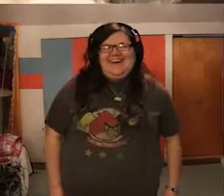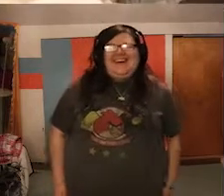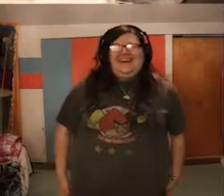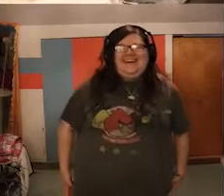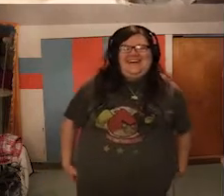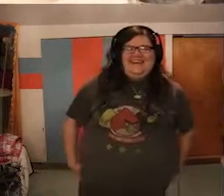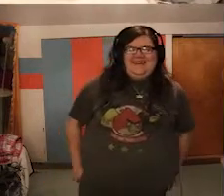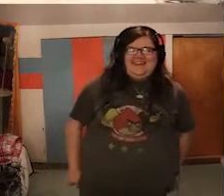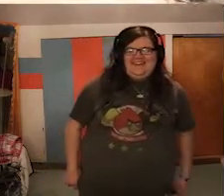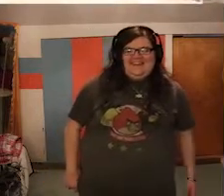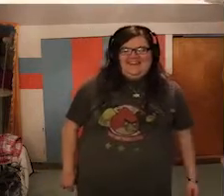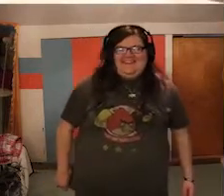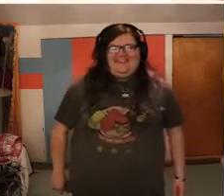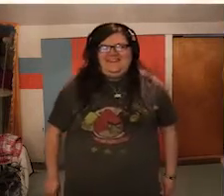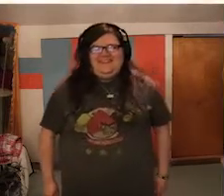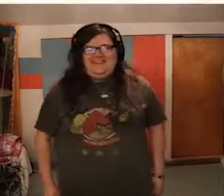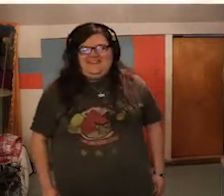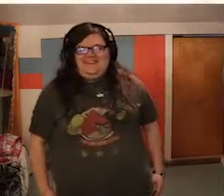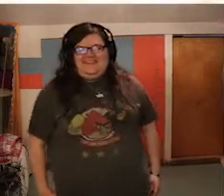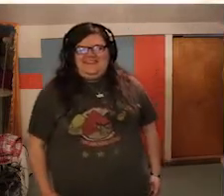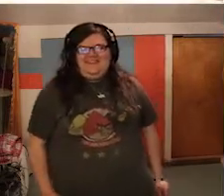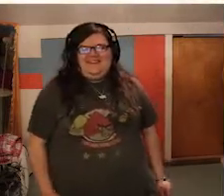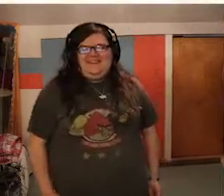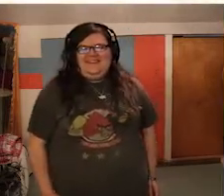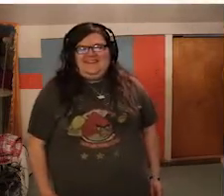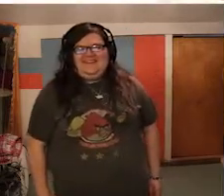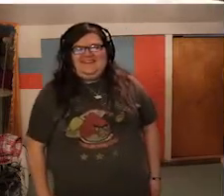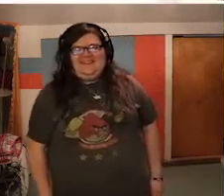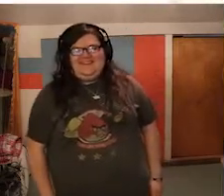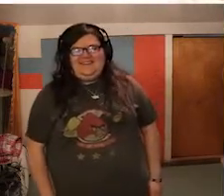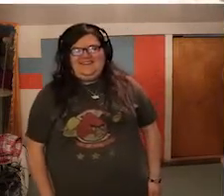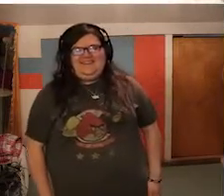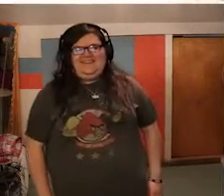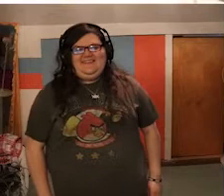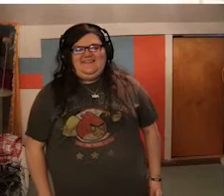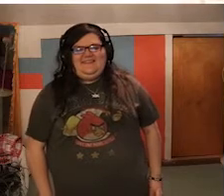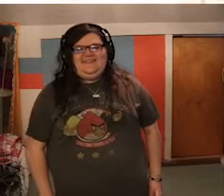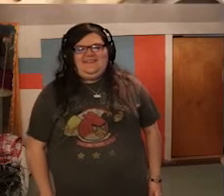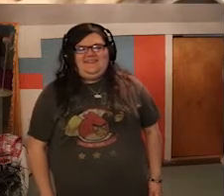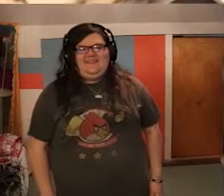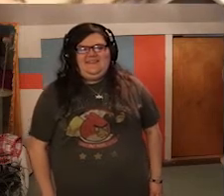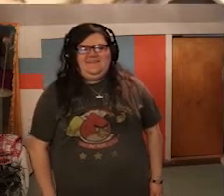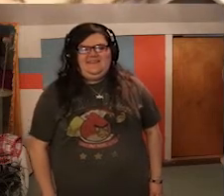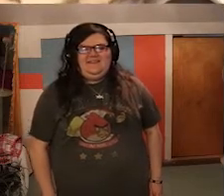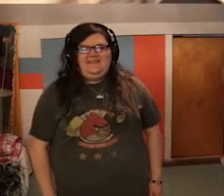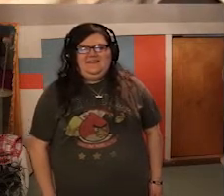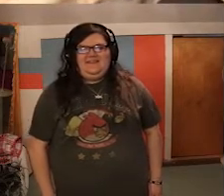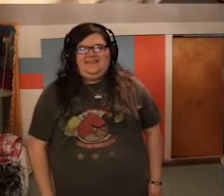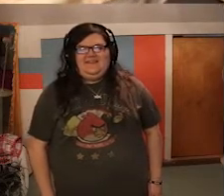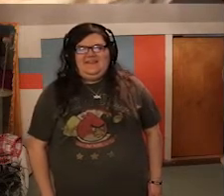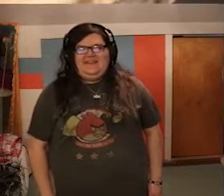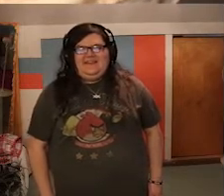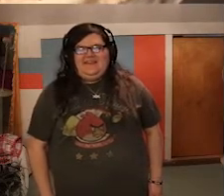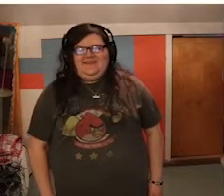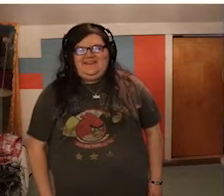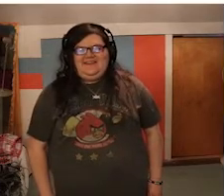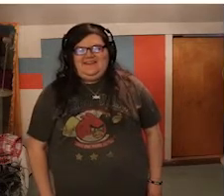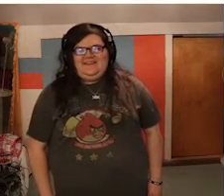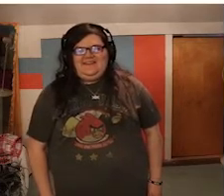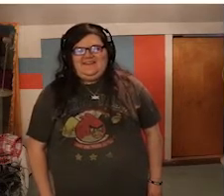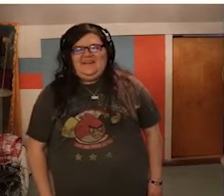Okay. It's just a chorus right now. I was gonna say, you did that pretty quickly. Yeah, but it's just a chorus. You've written a whole chorus? Yeah. You've written a whole chorus? With